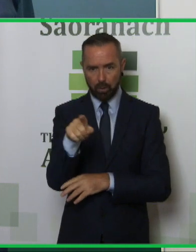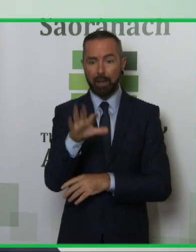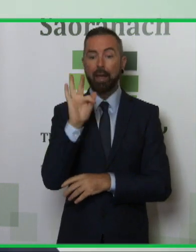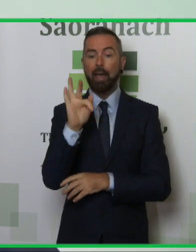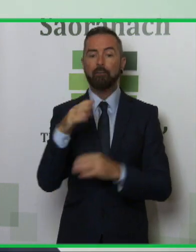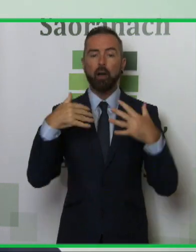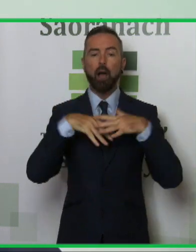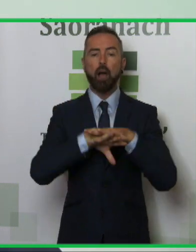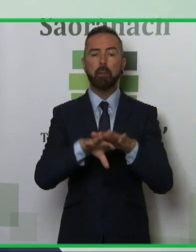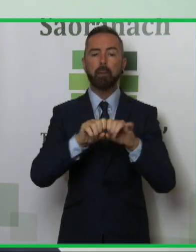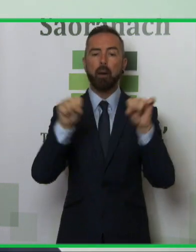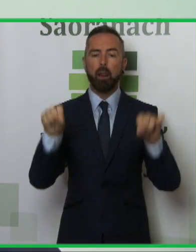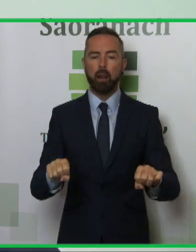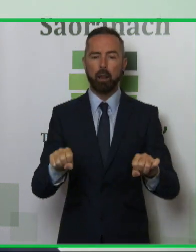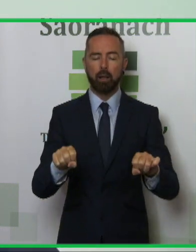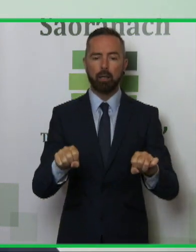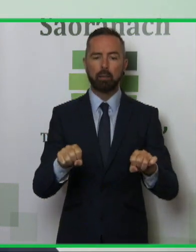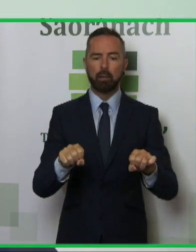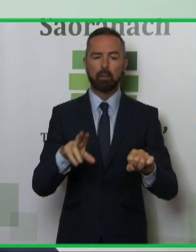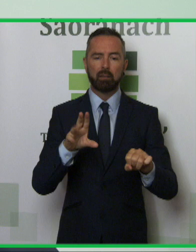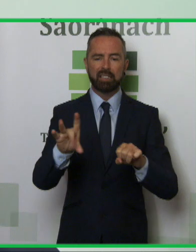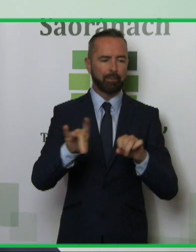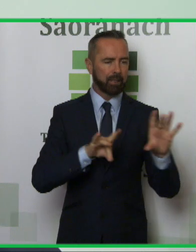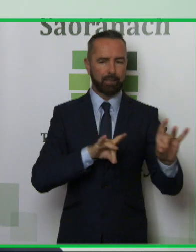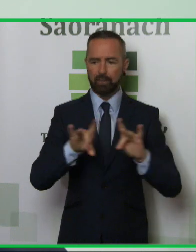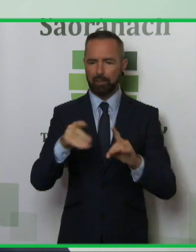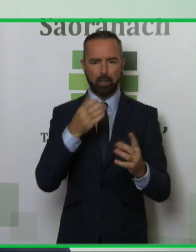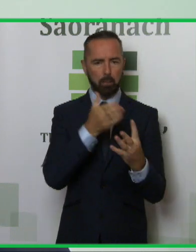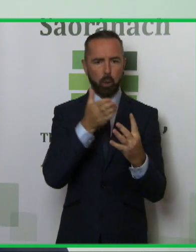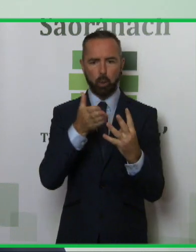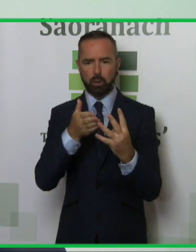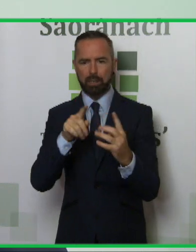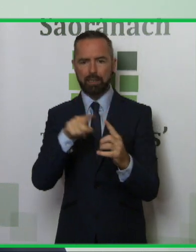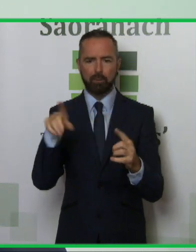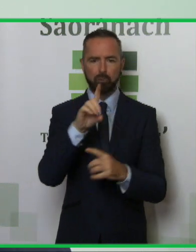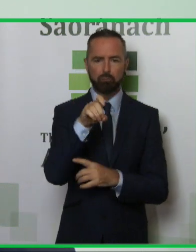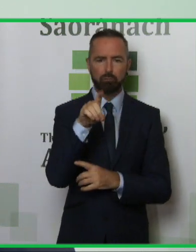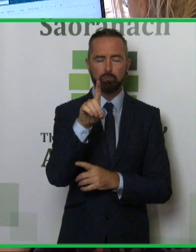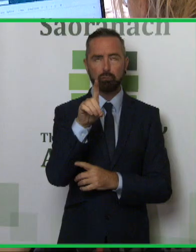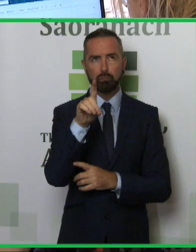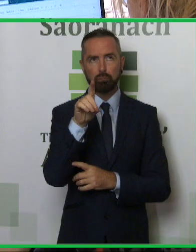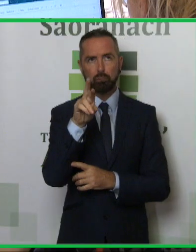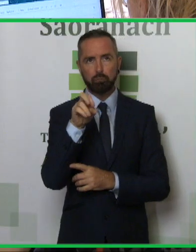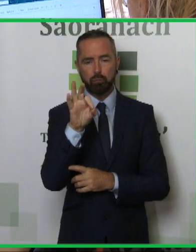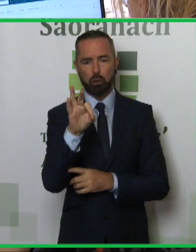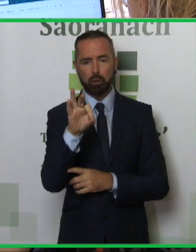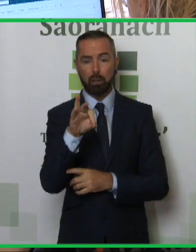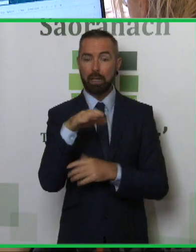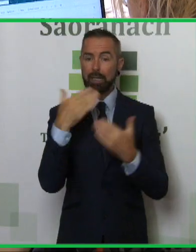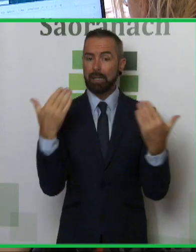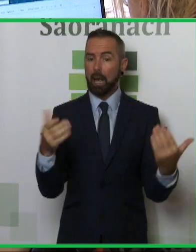model where you can pick and mix different approaches for different drugs. So we're going to ask you with your facilitators to spend 20 minutes looking